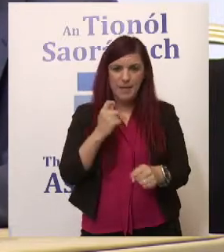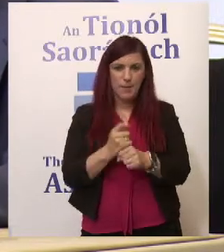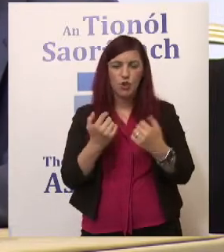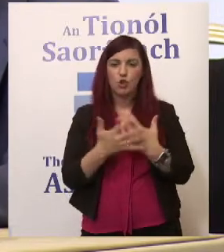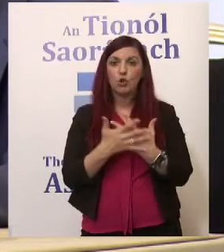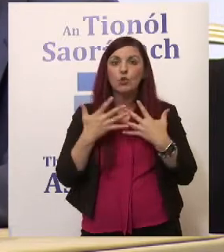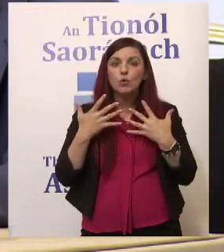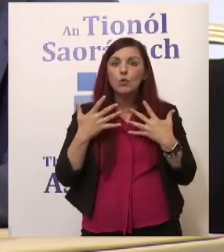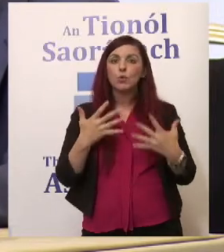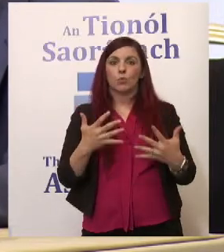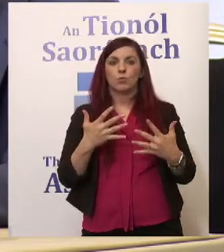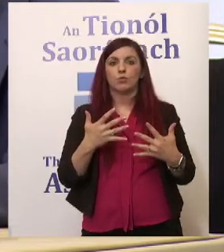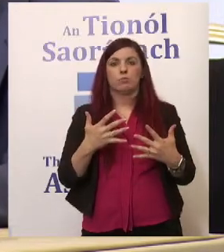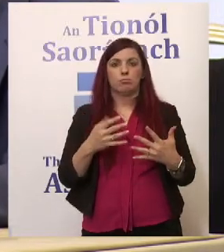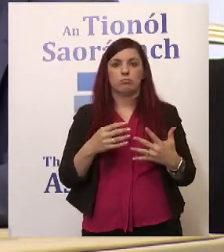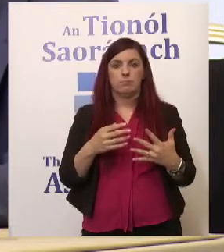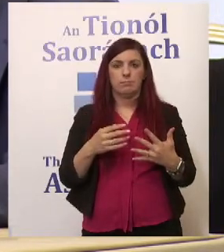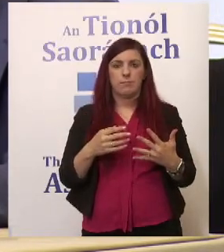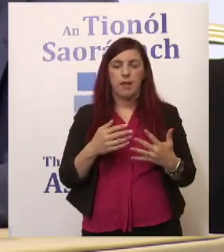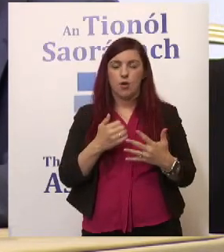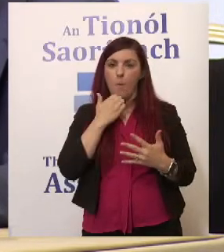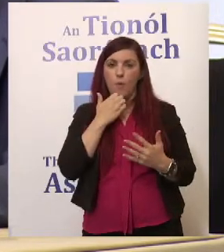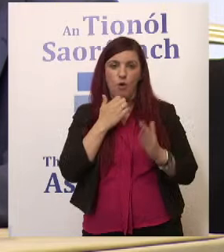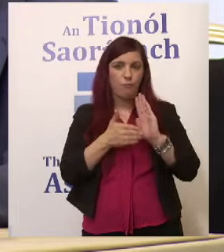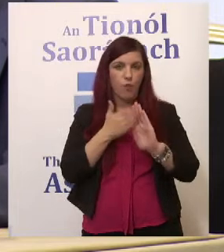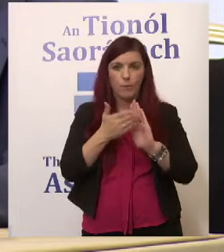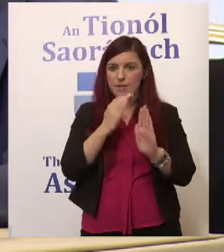underutilised, underused and vacant properties